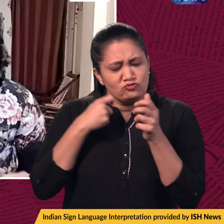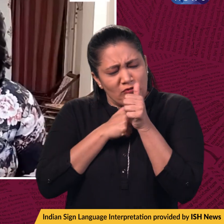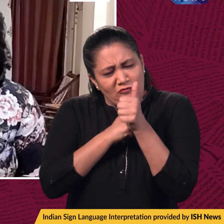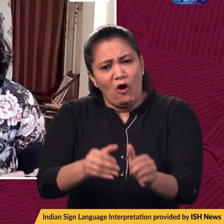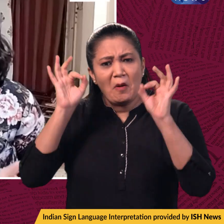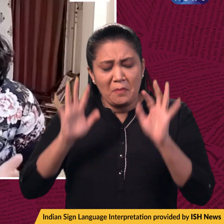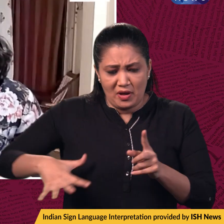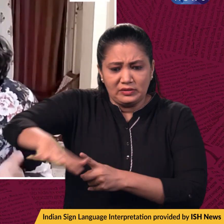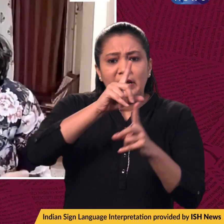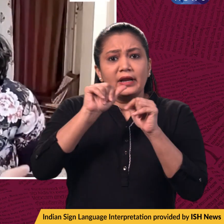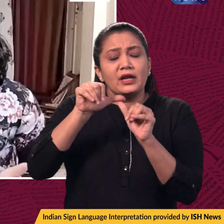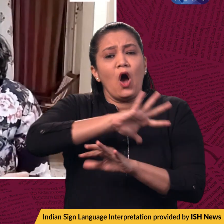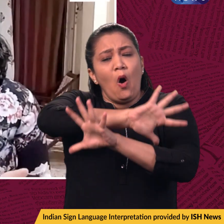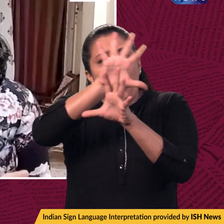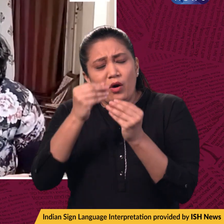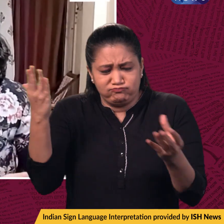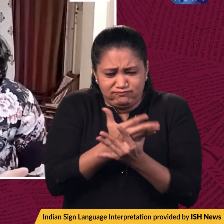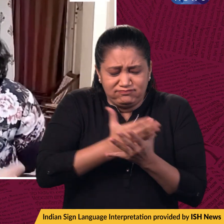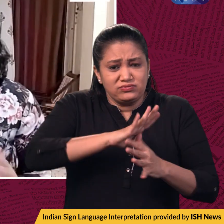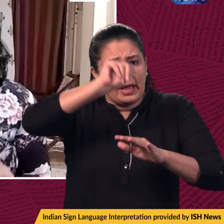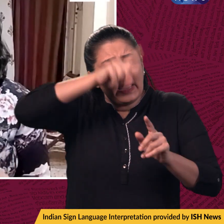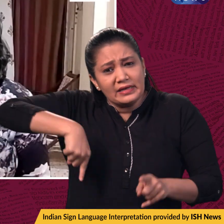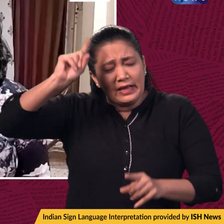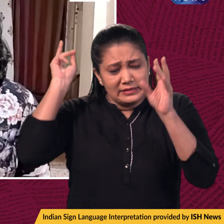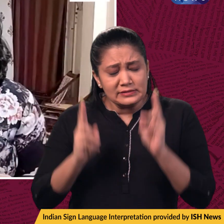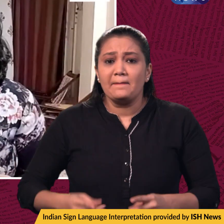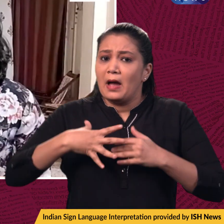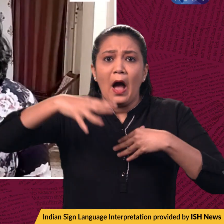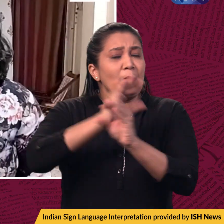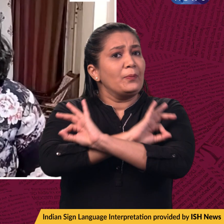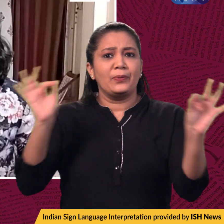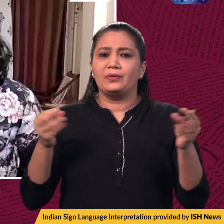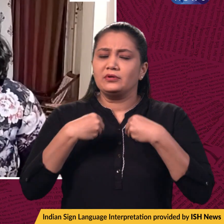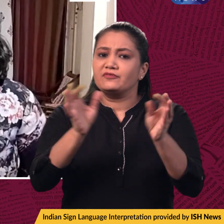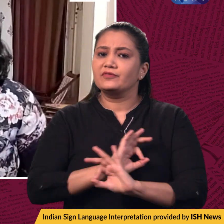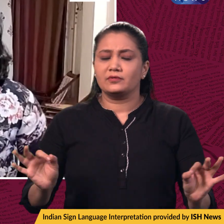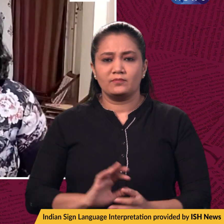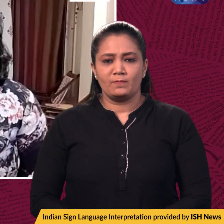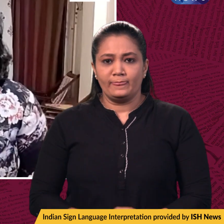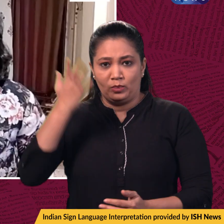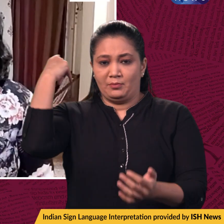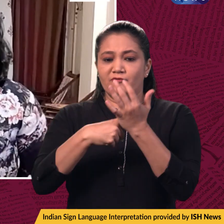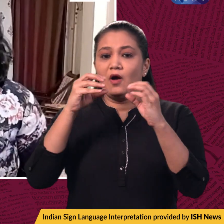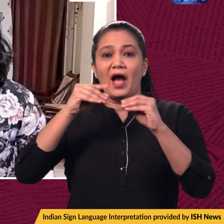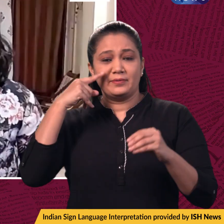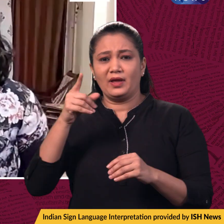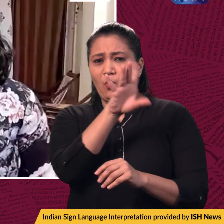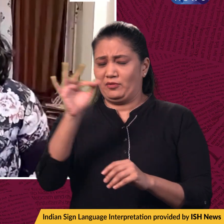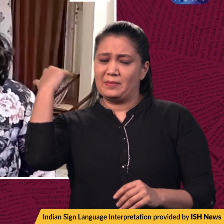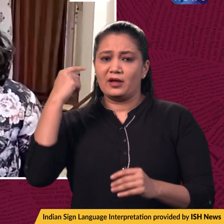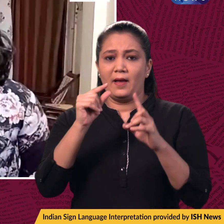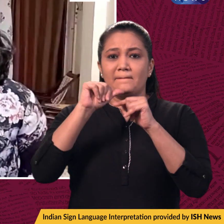data localization. All of bank's data resides within India," end quote. Last week, the RBI had